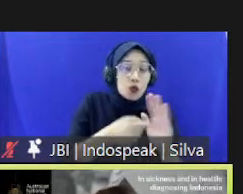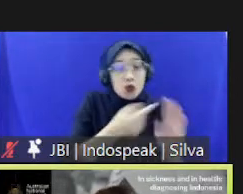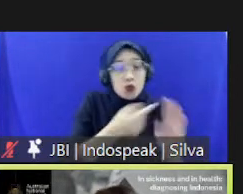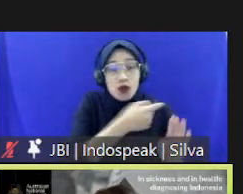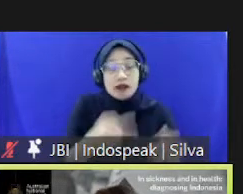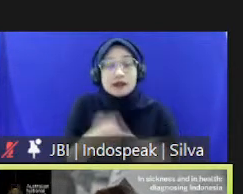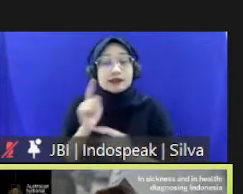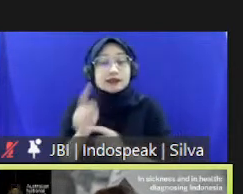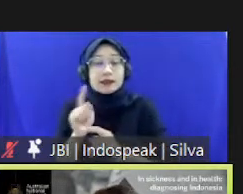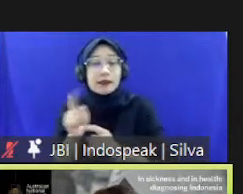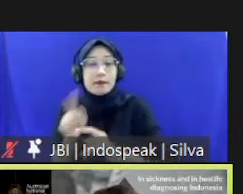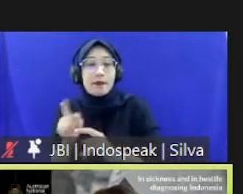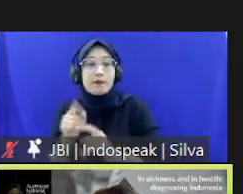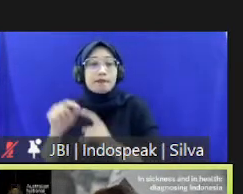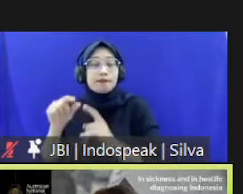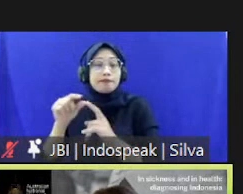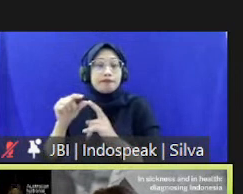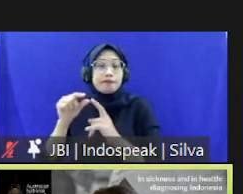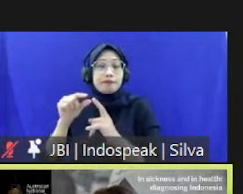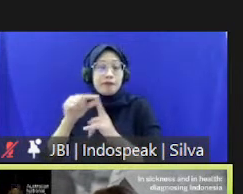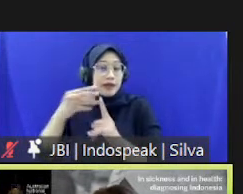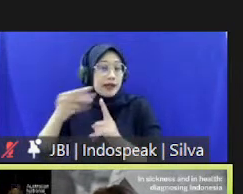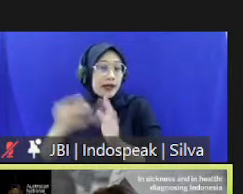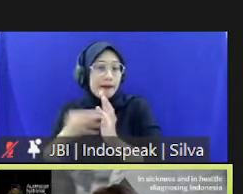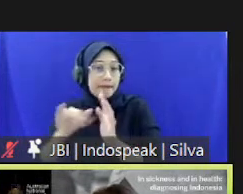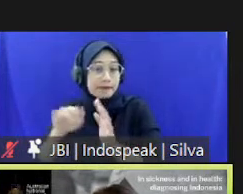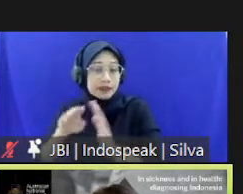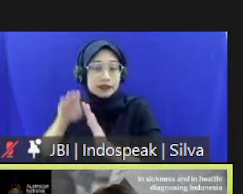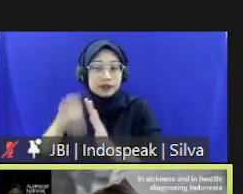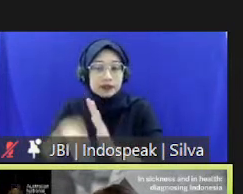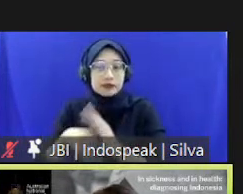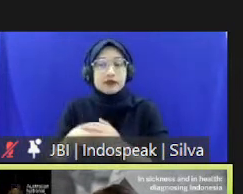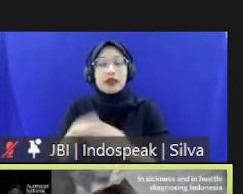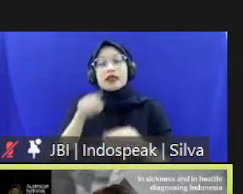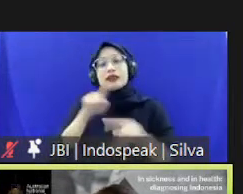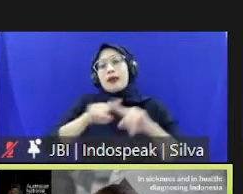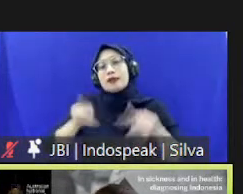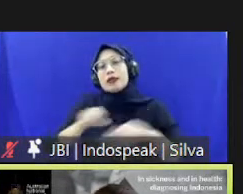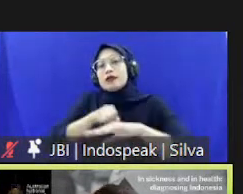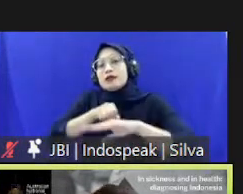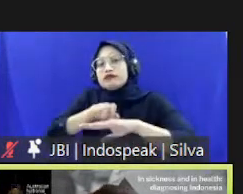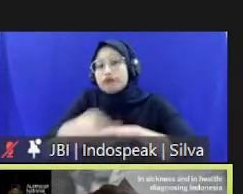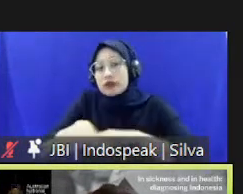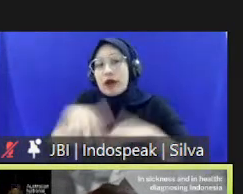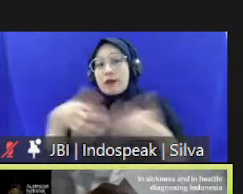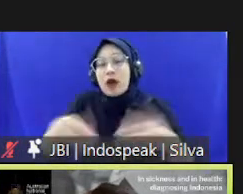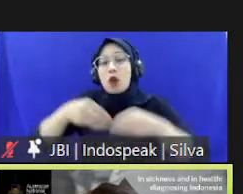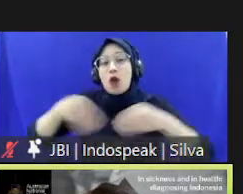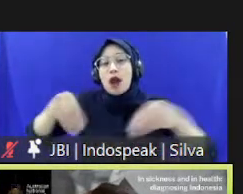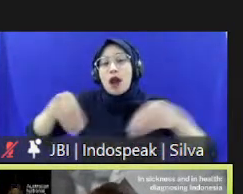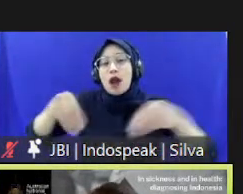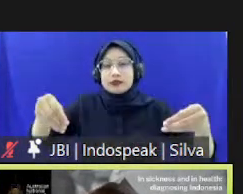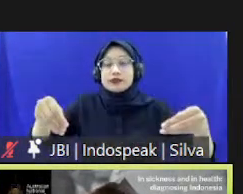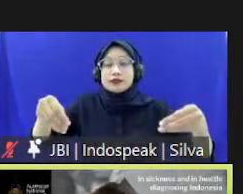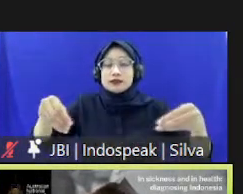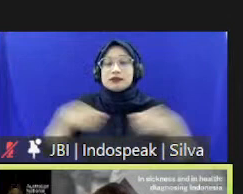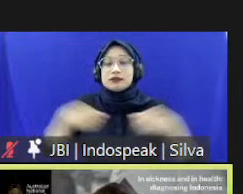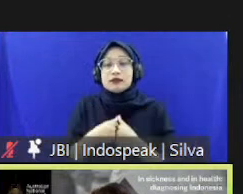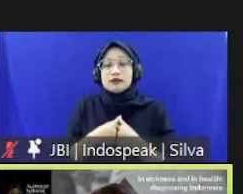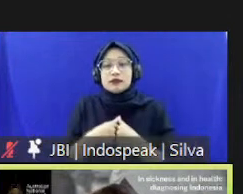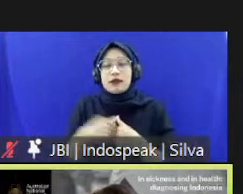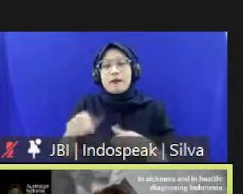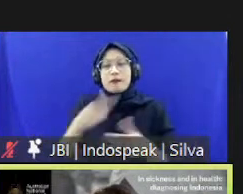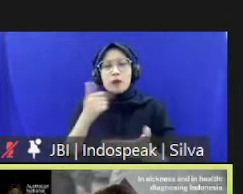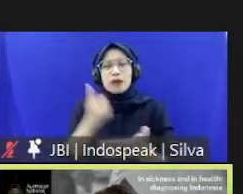that potentially has effects on the quality of products. And I think that it's important to say